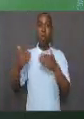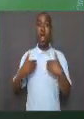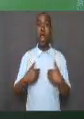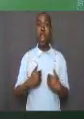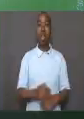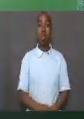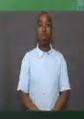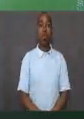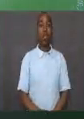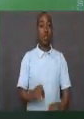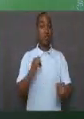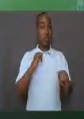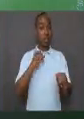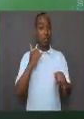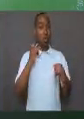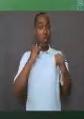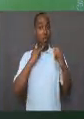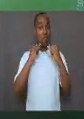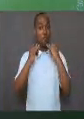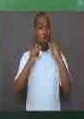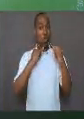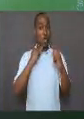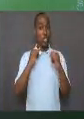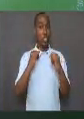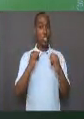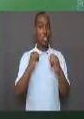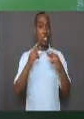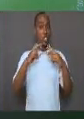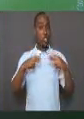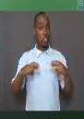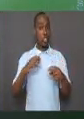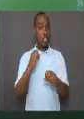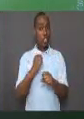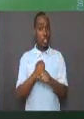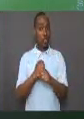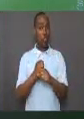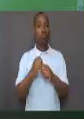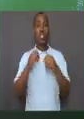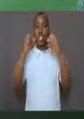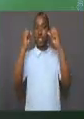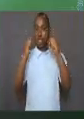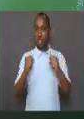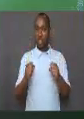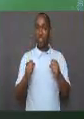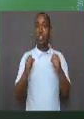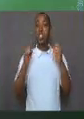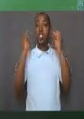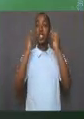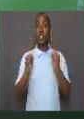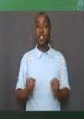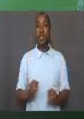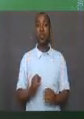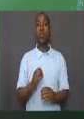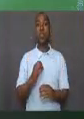as information on the characteristics of the shape and structures of